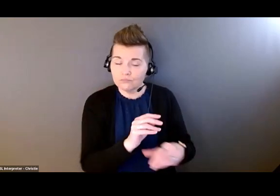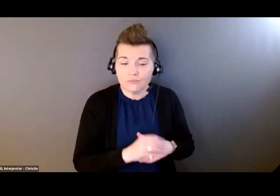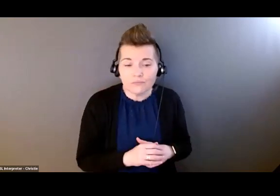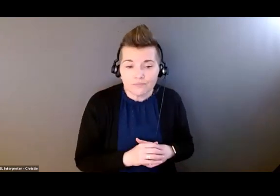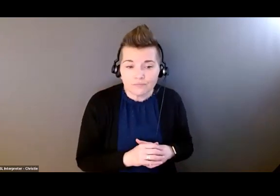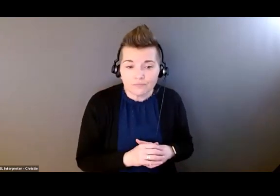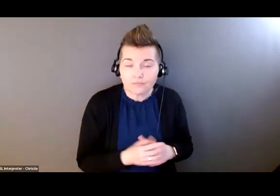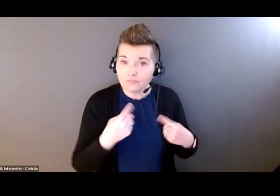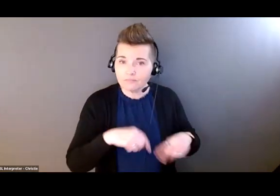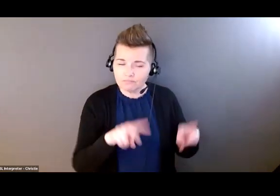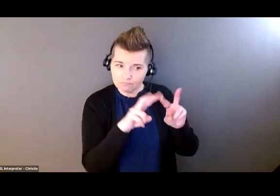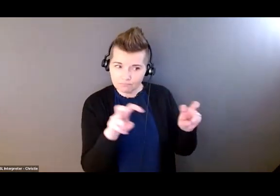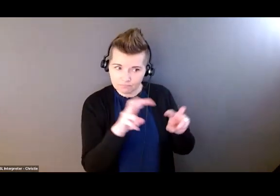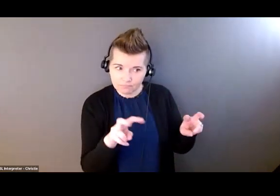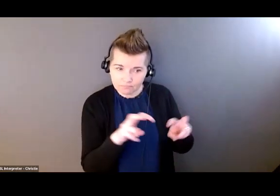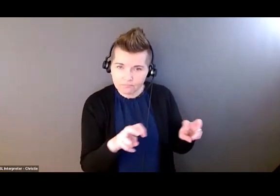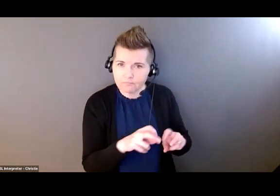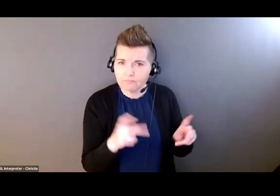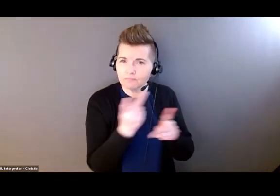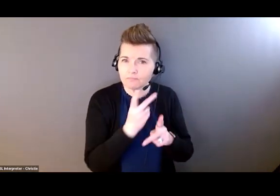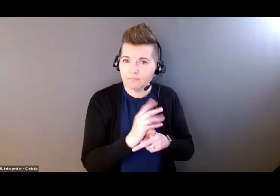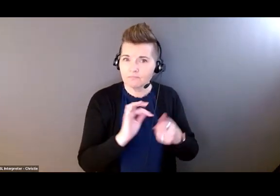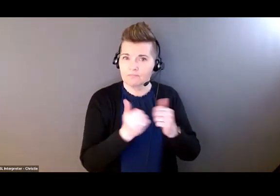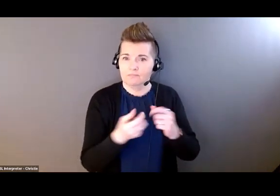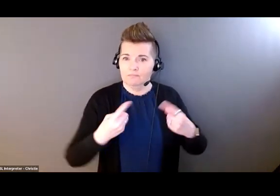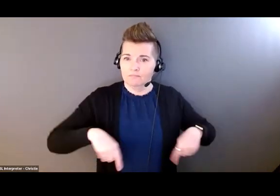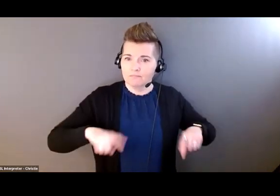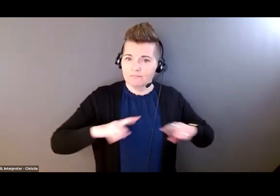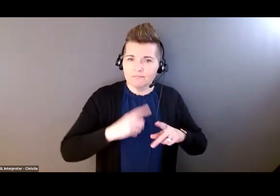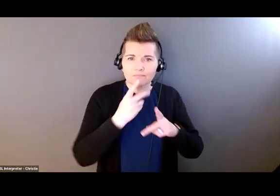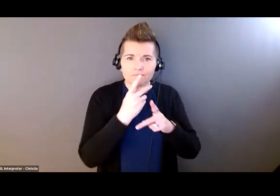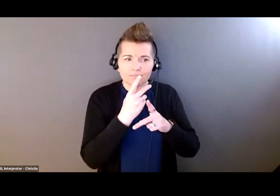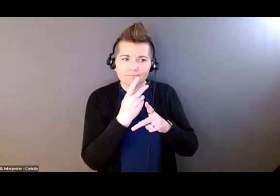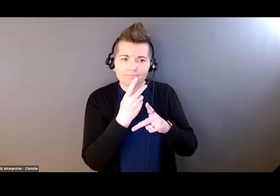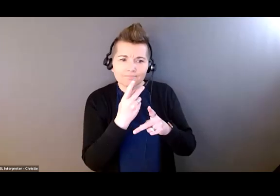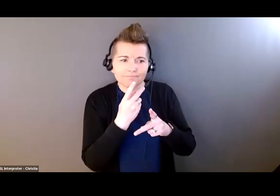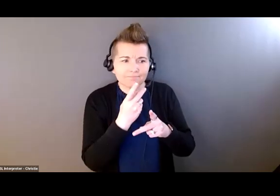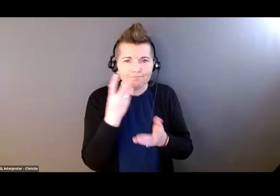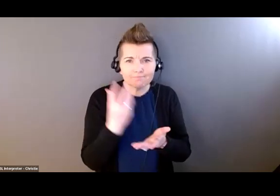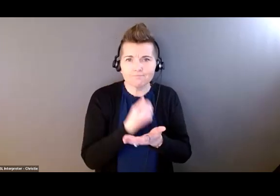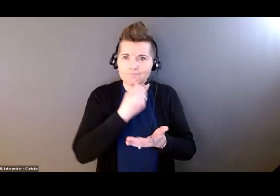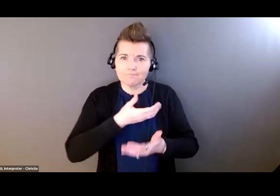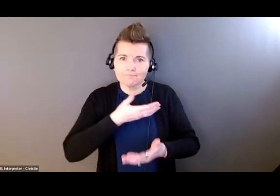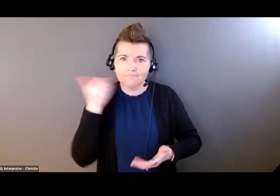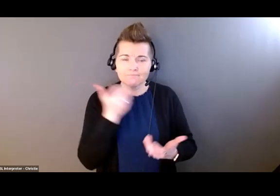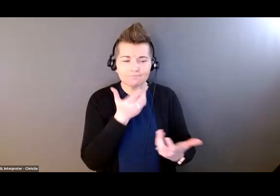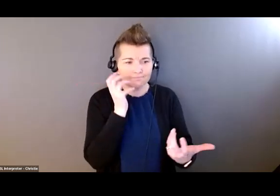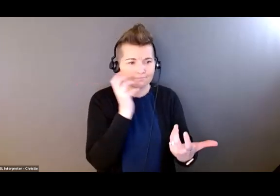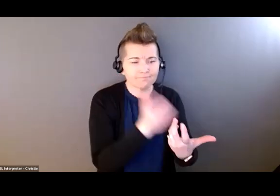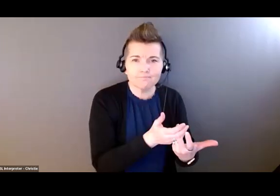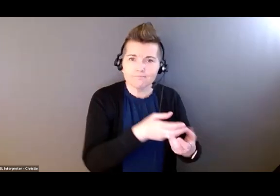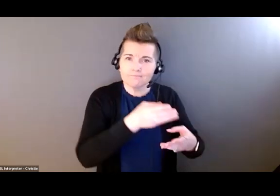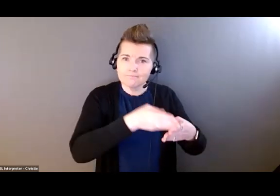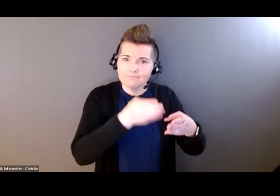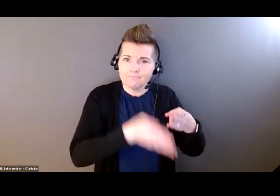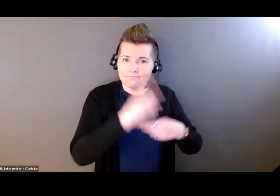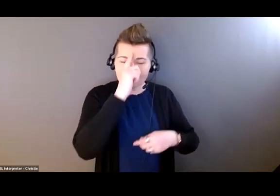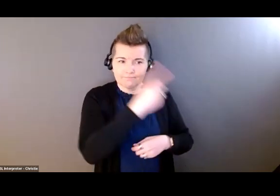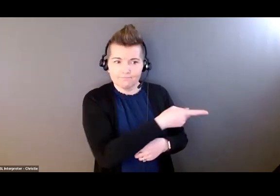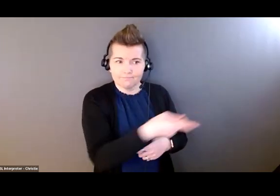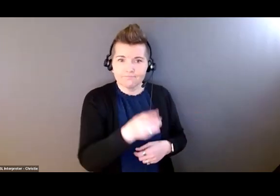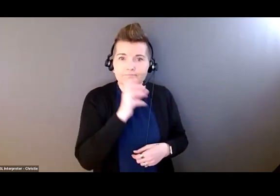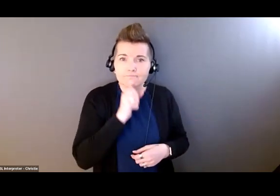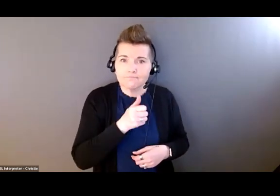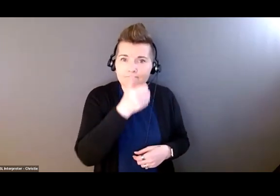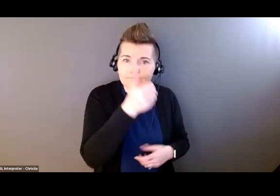and practice from a relational care lens and looked at how we can